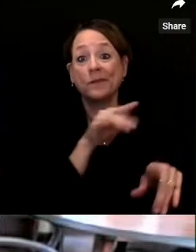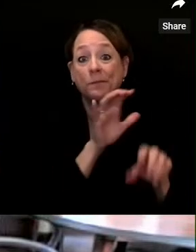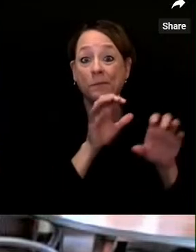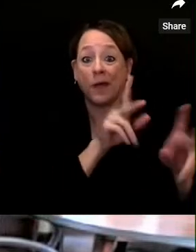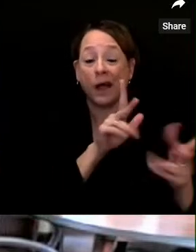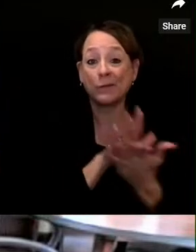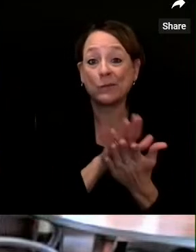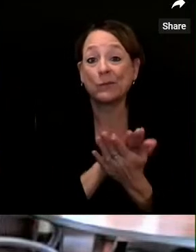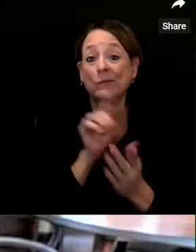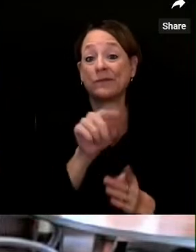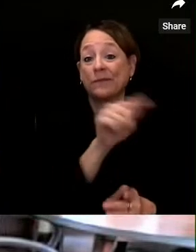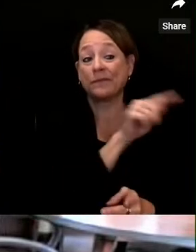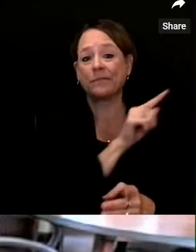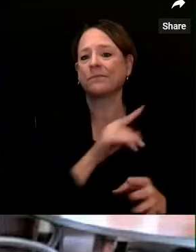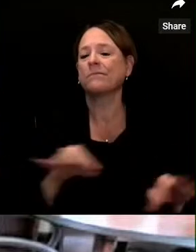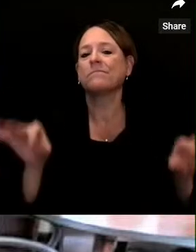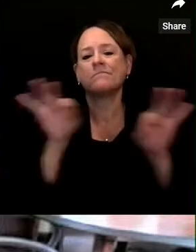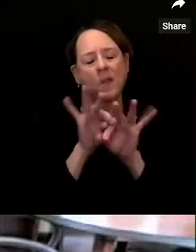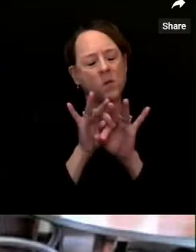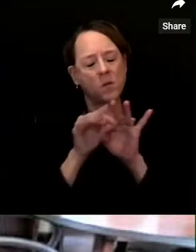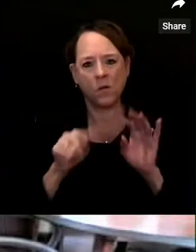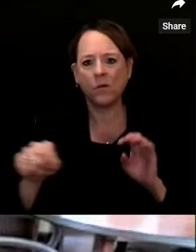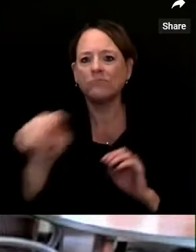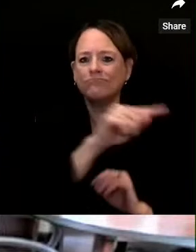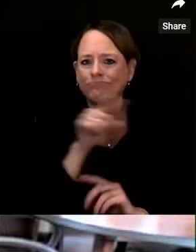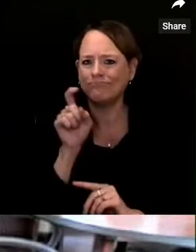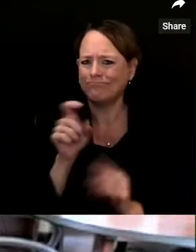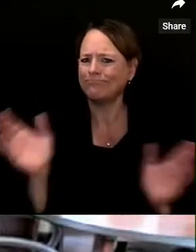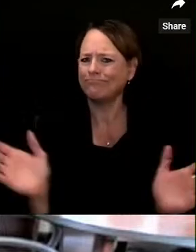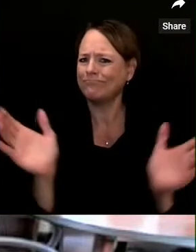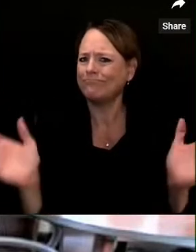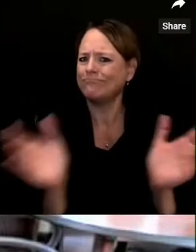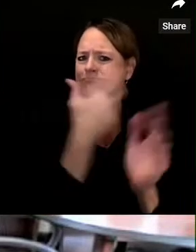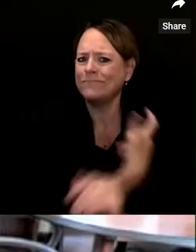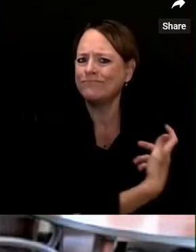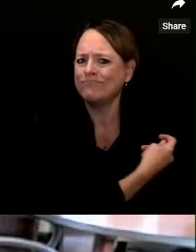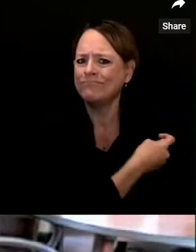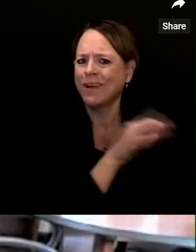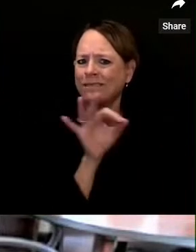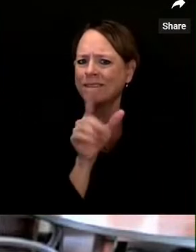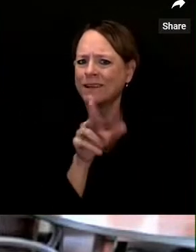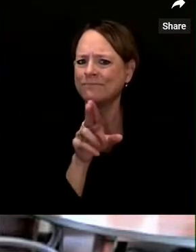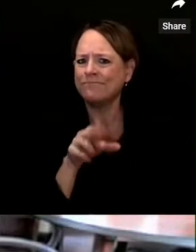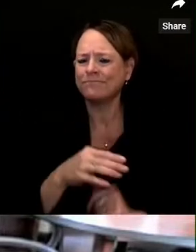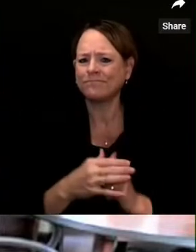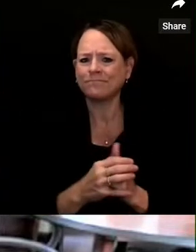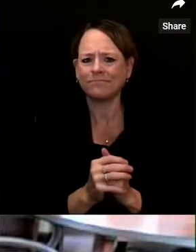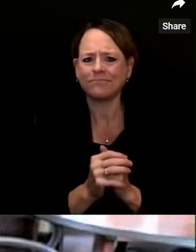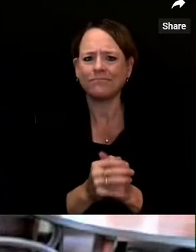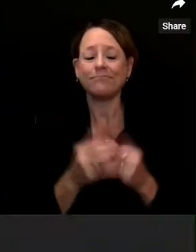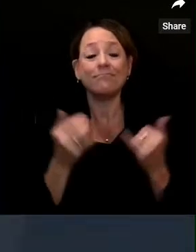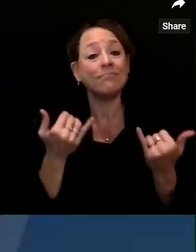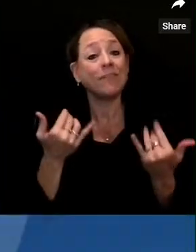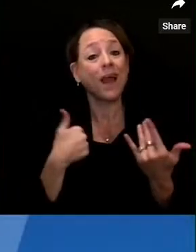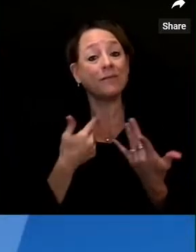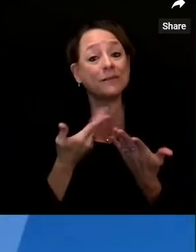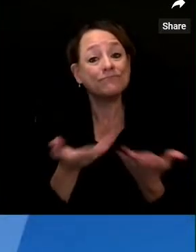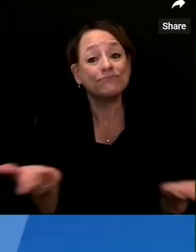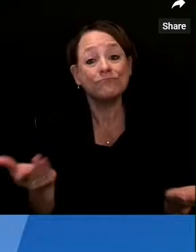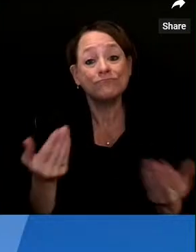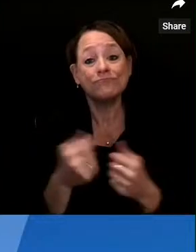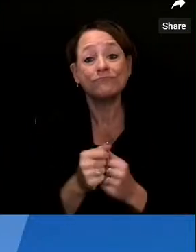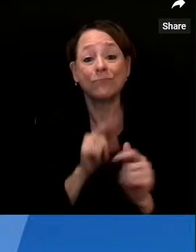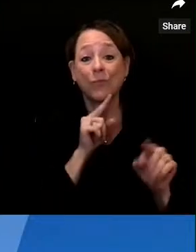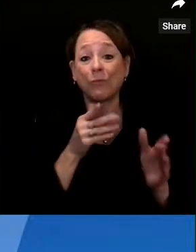to get your flu shot. So we'll have more to say about that, and we welcome your questions. Thank you very much. And thank